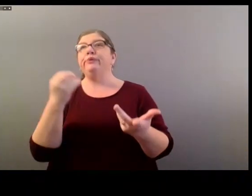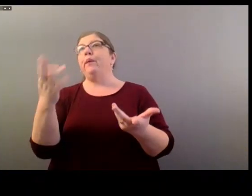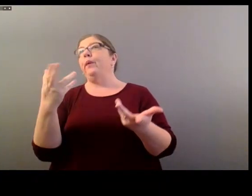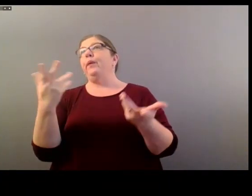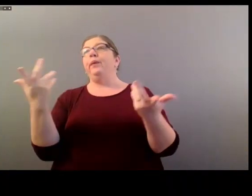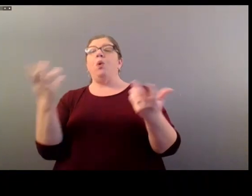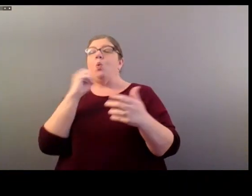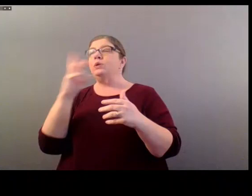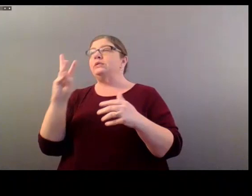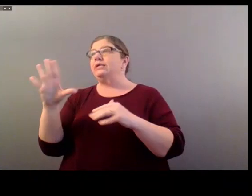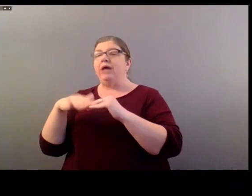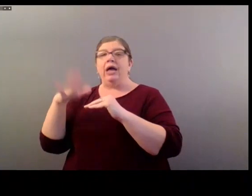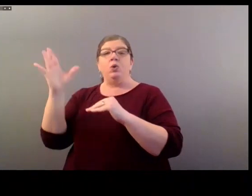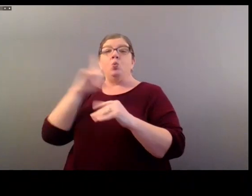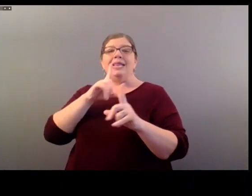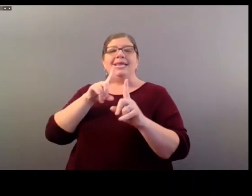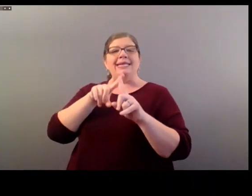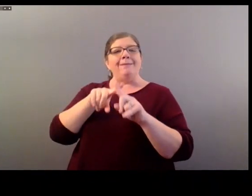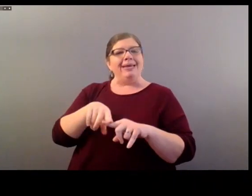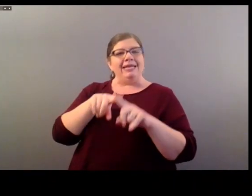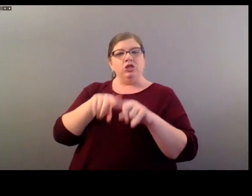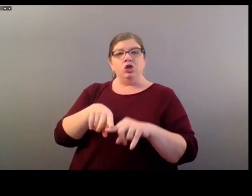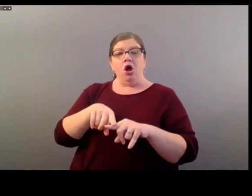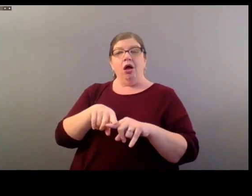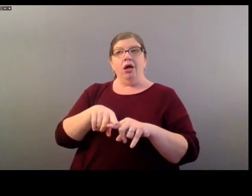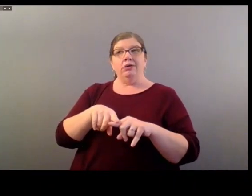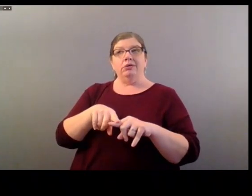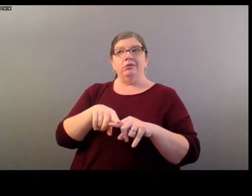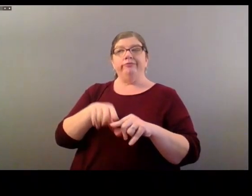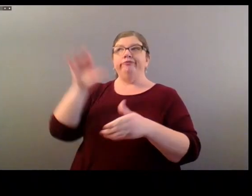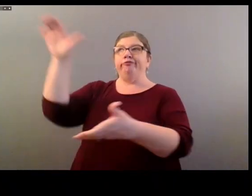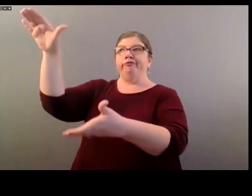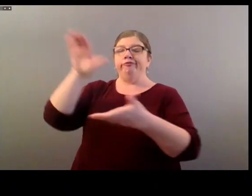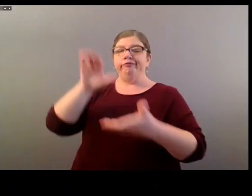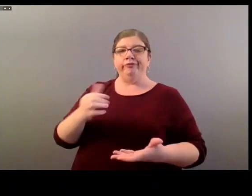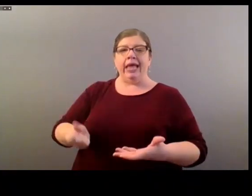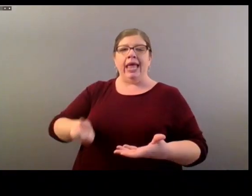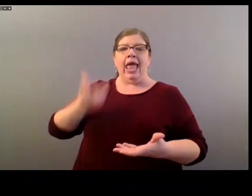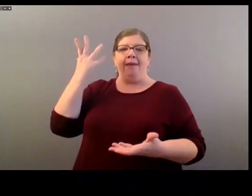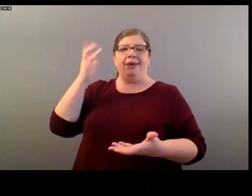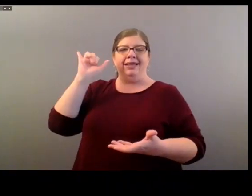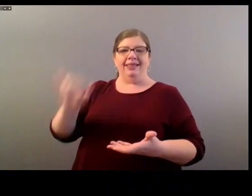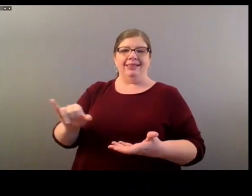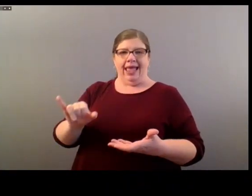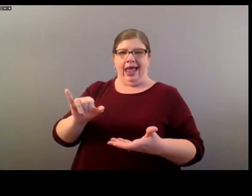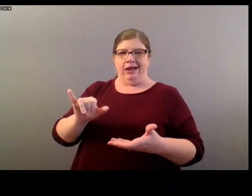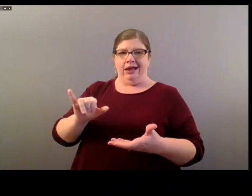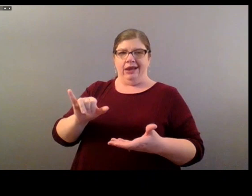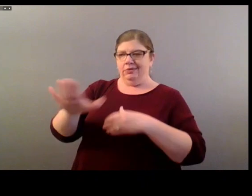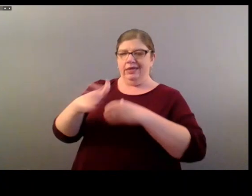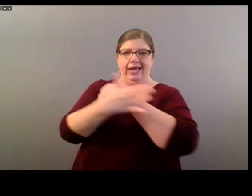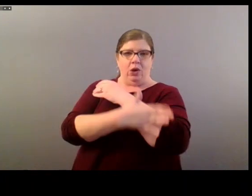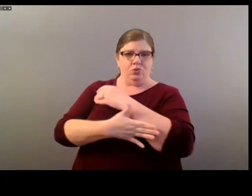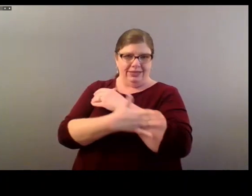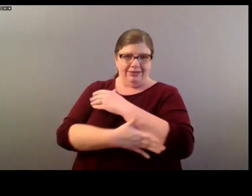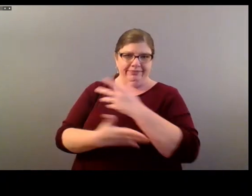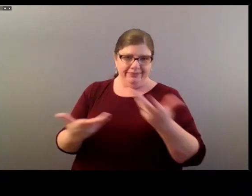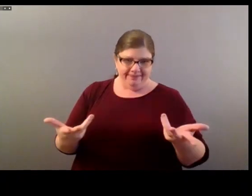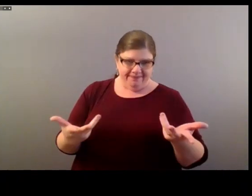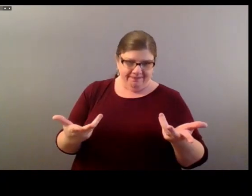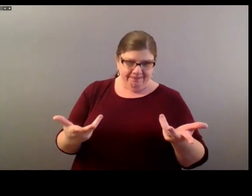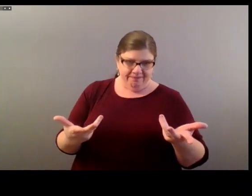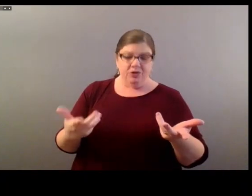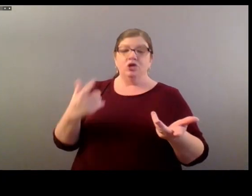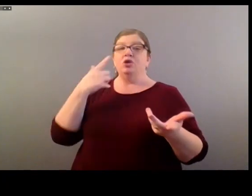65 really depends on the availability of vaccines in that particular county. And so for